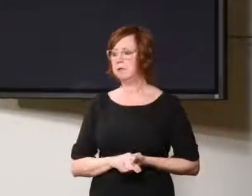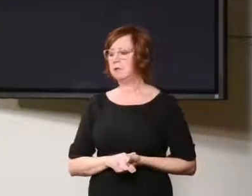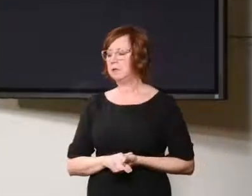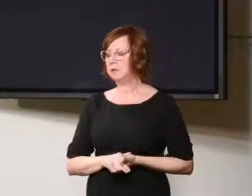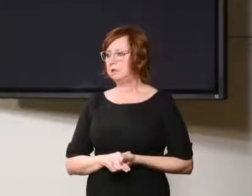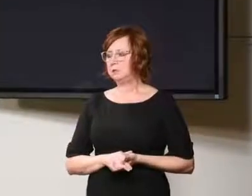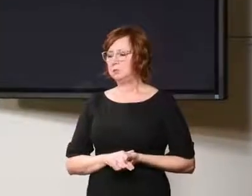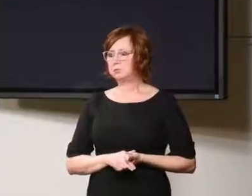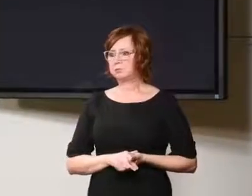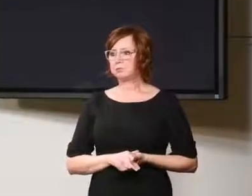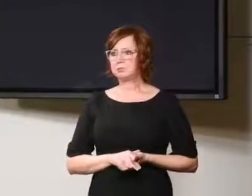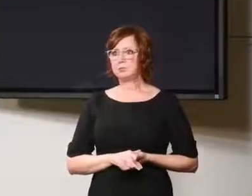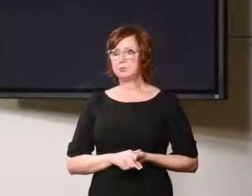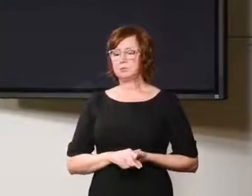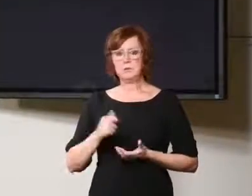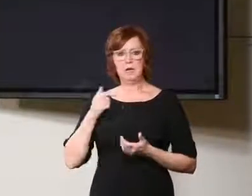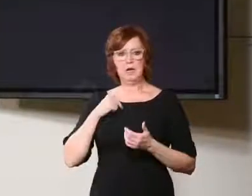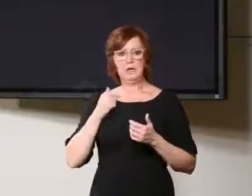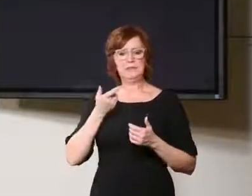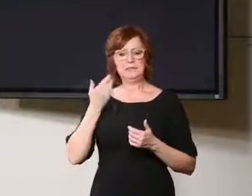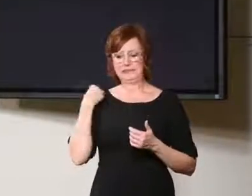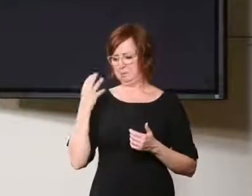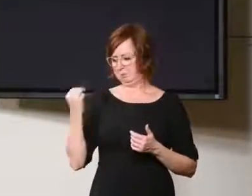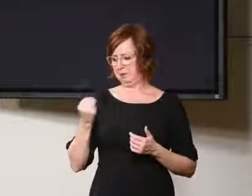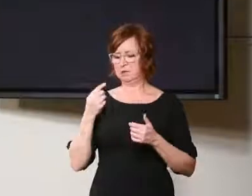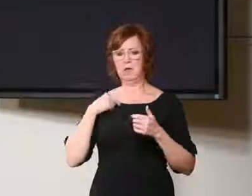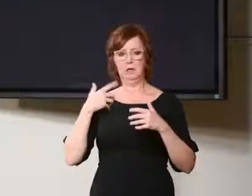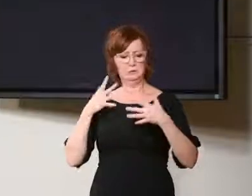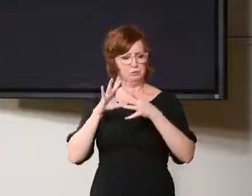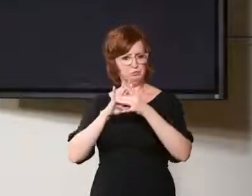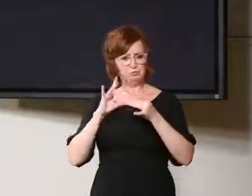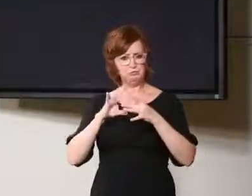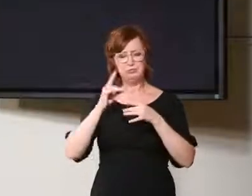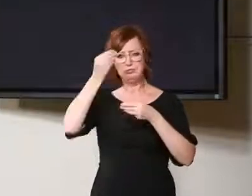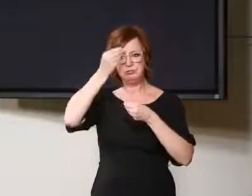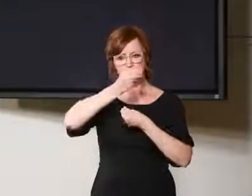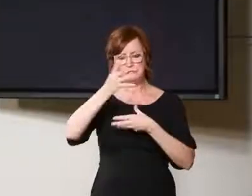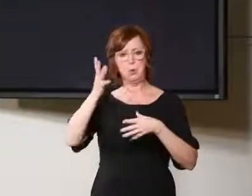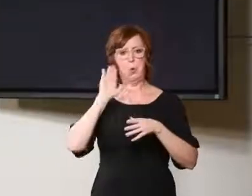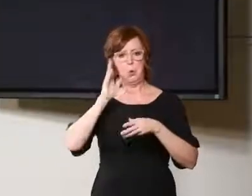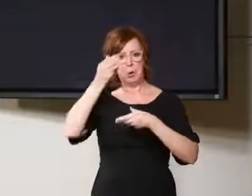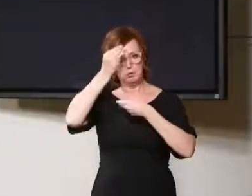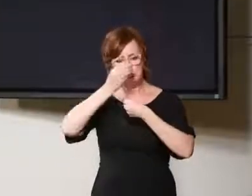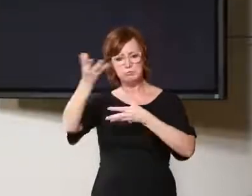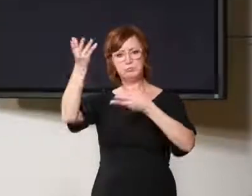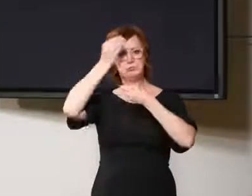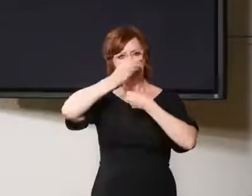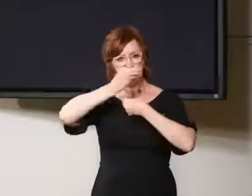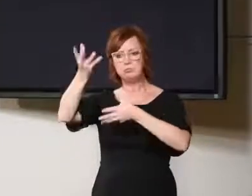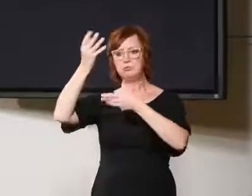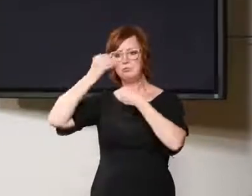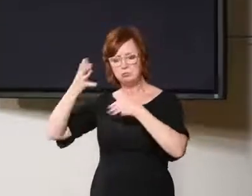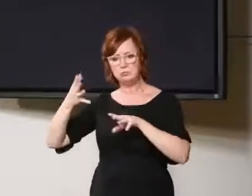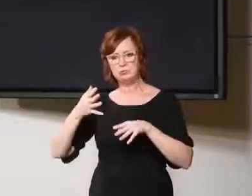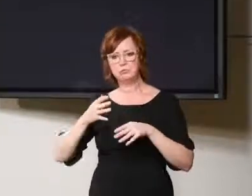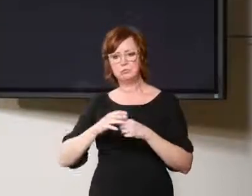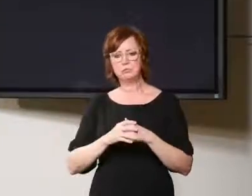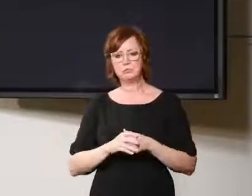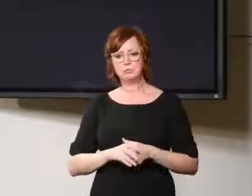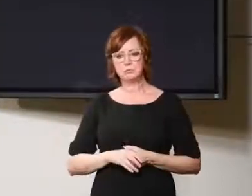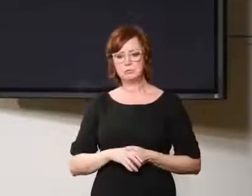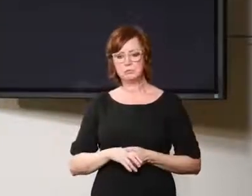we will be endeavoring to continue to be as transparent as possible with the reporting that we are